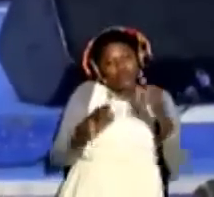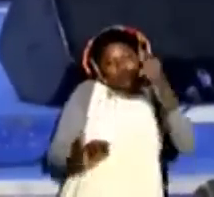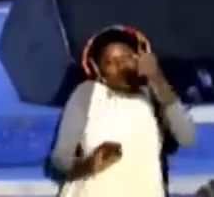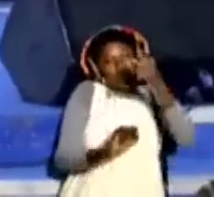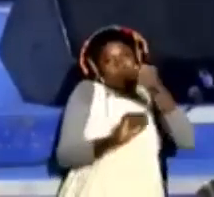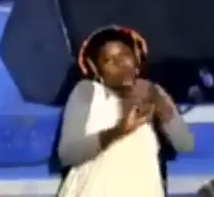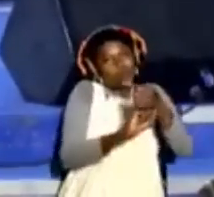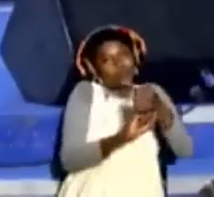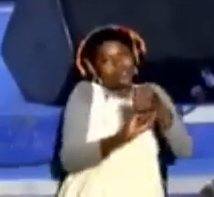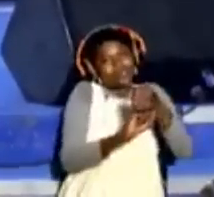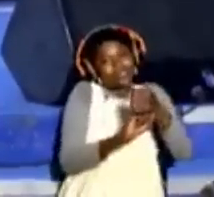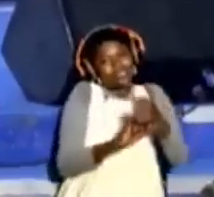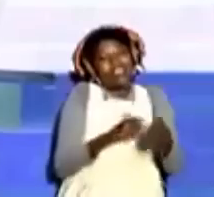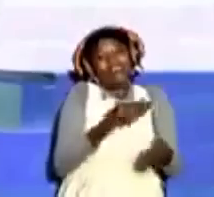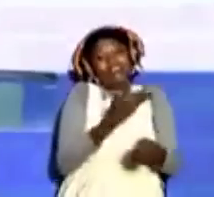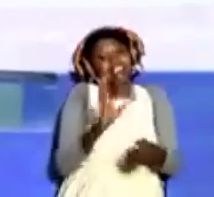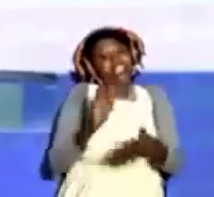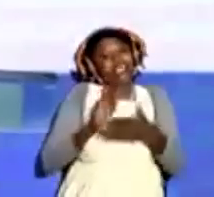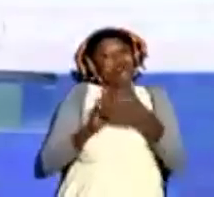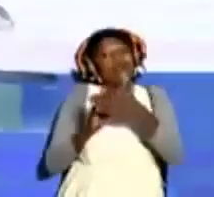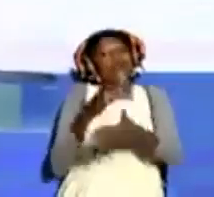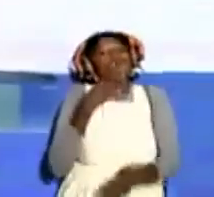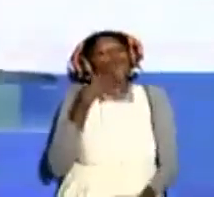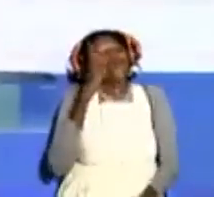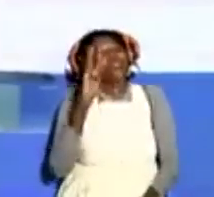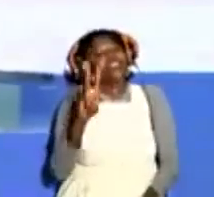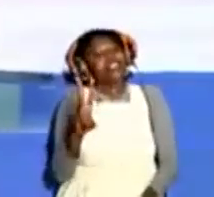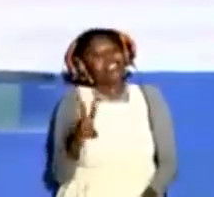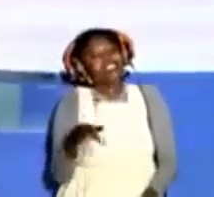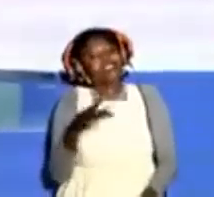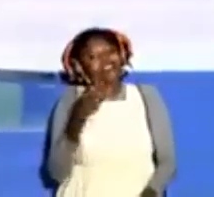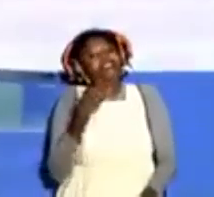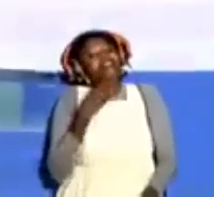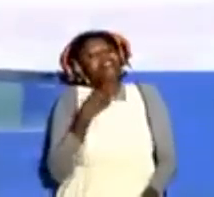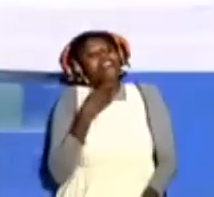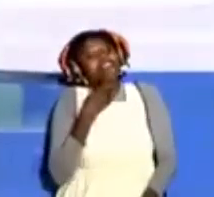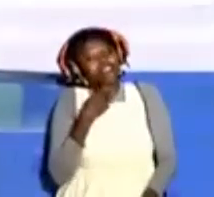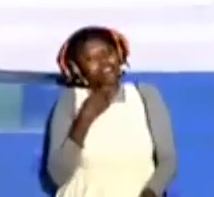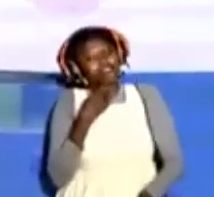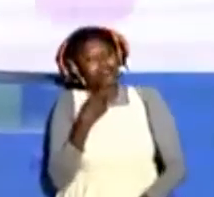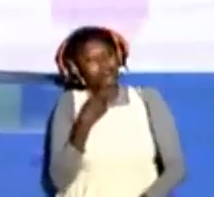support their own wicked appetite.